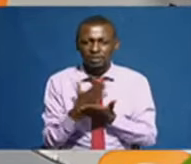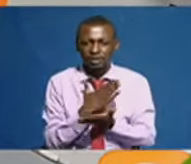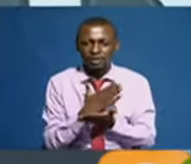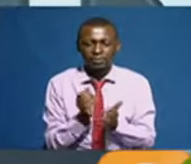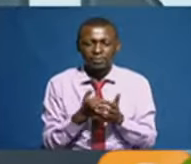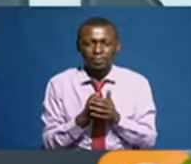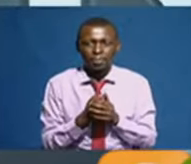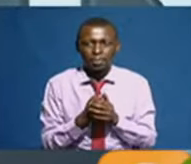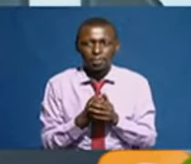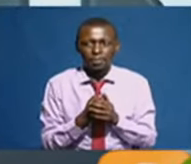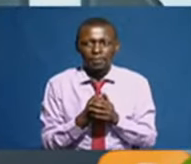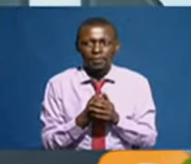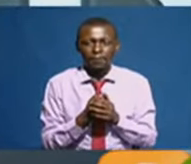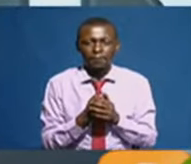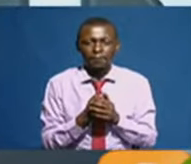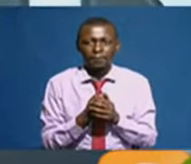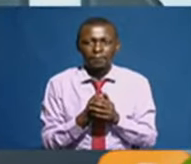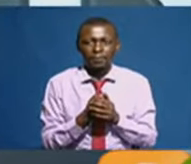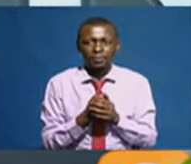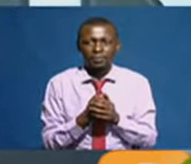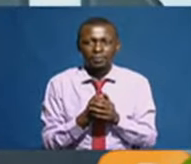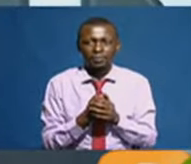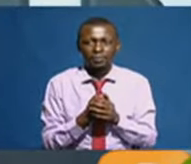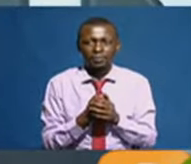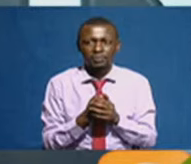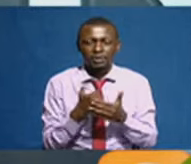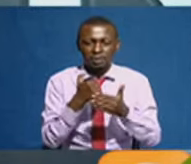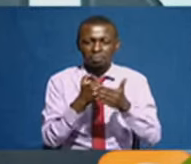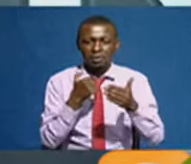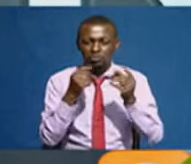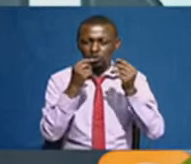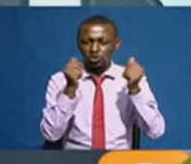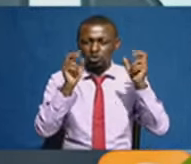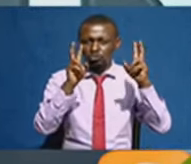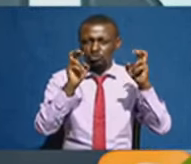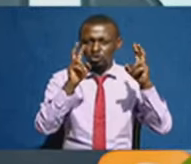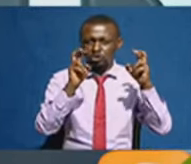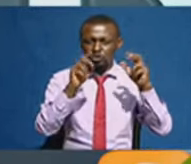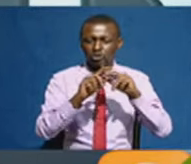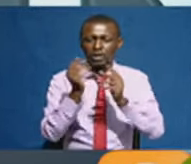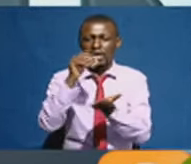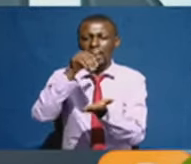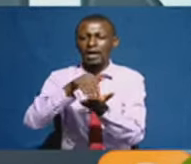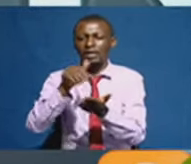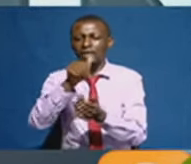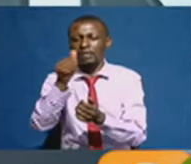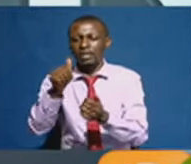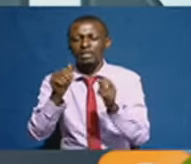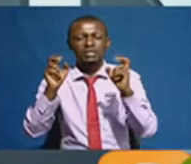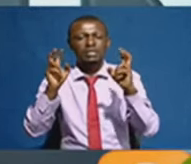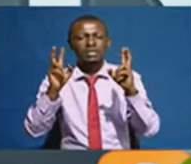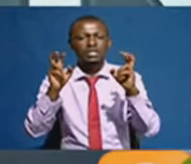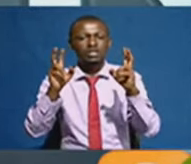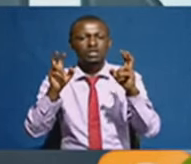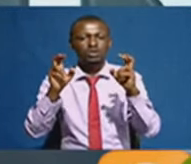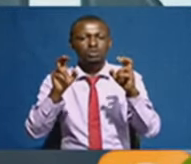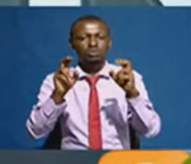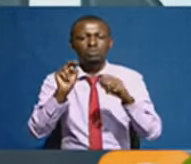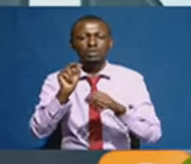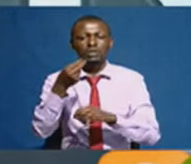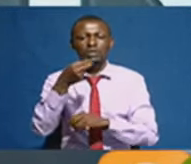but symptomatic. By the time they deal with this issue and then start to deal with another issue of mistrust around